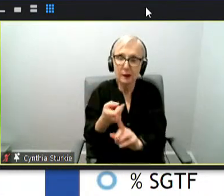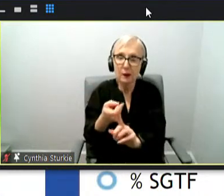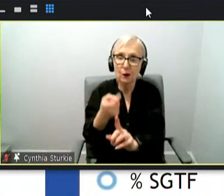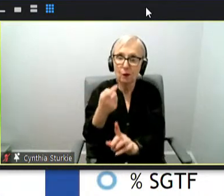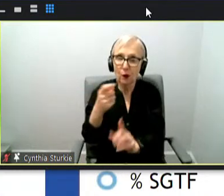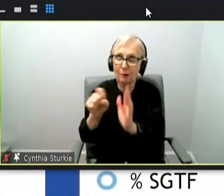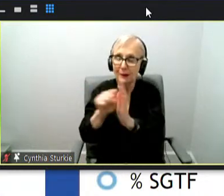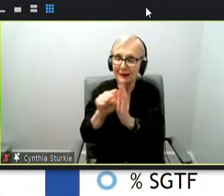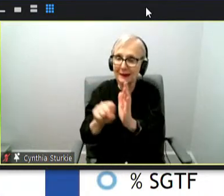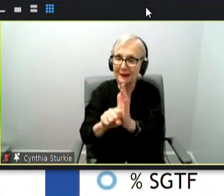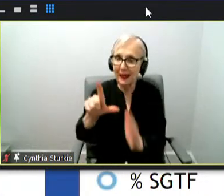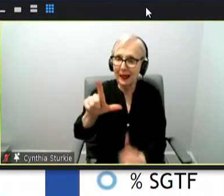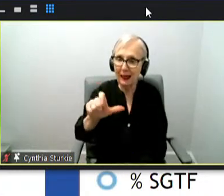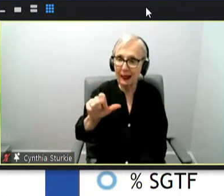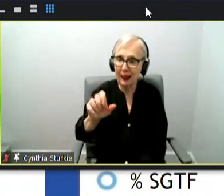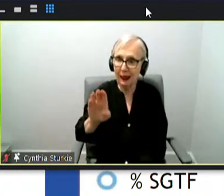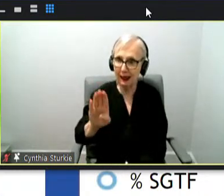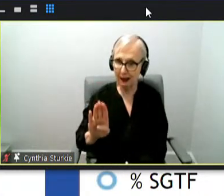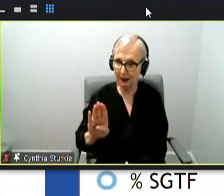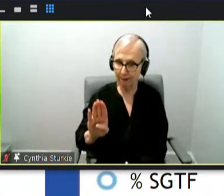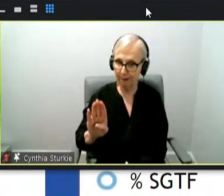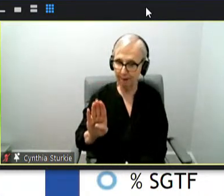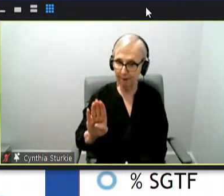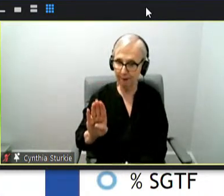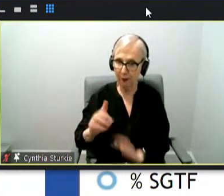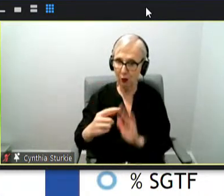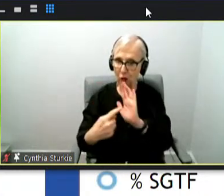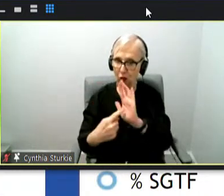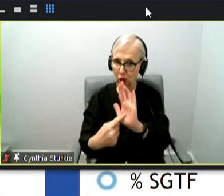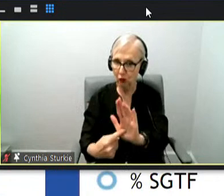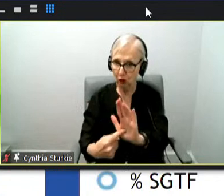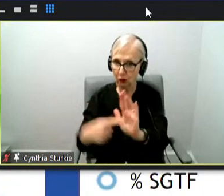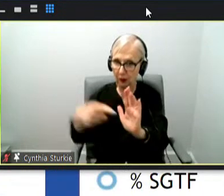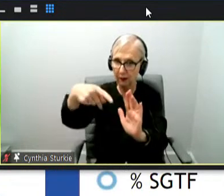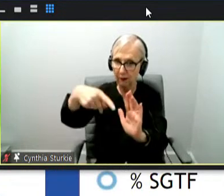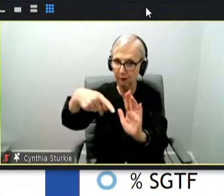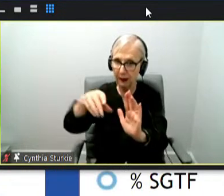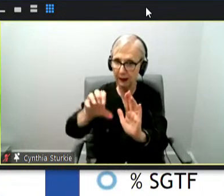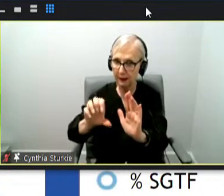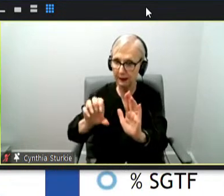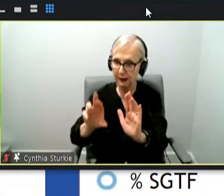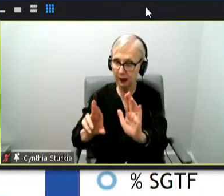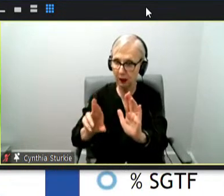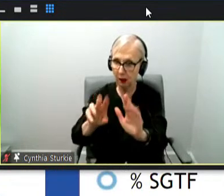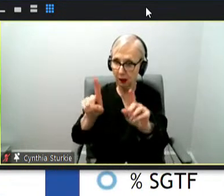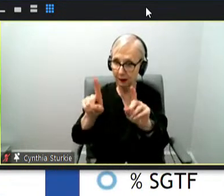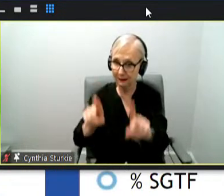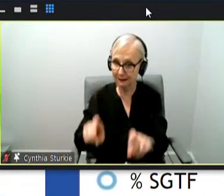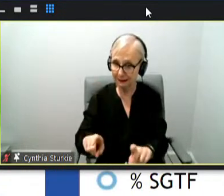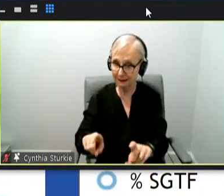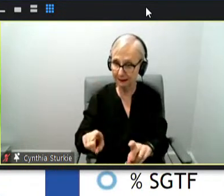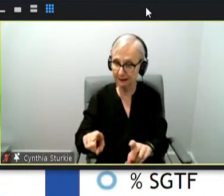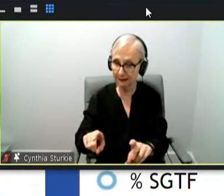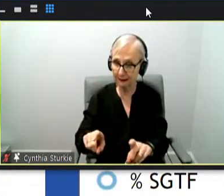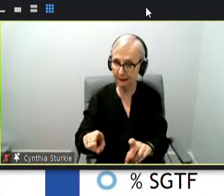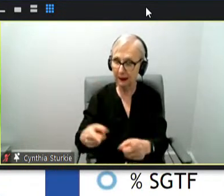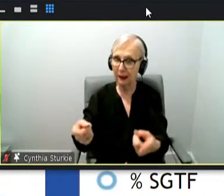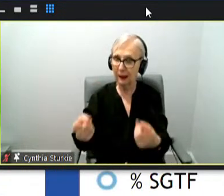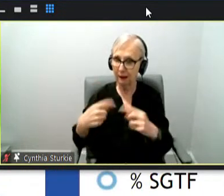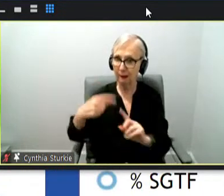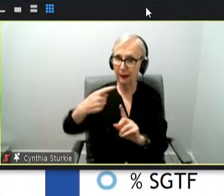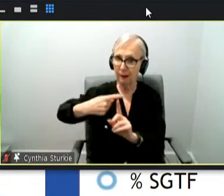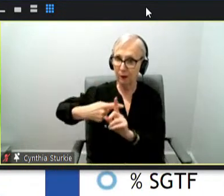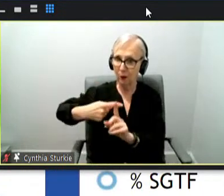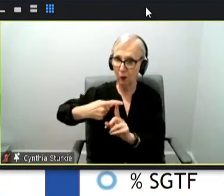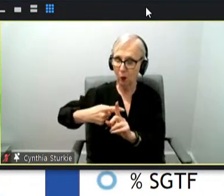state laboratory. This figure is showing you of the PCR tests that are being done at our state lab and are coming back positive,